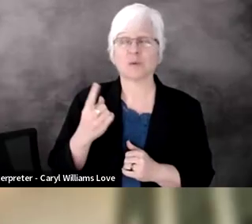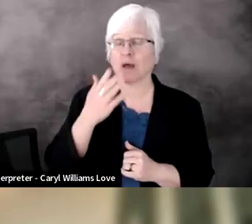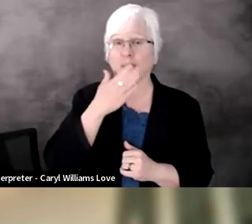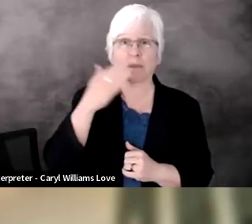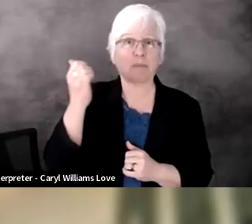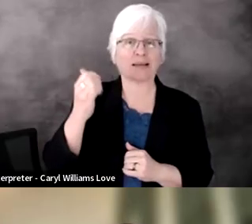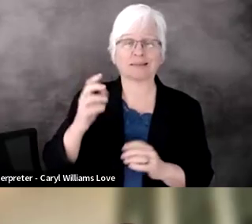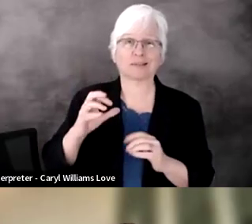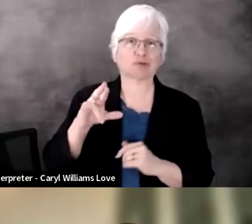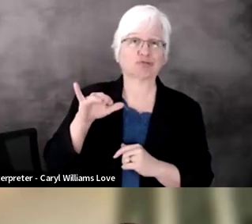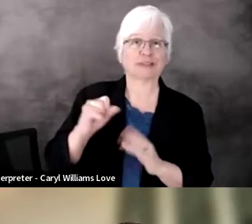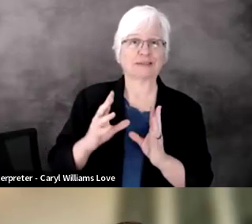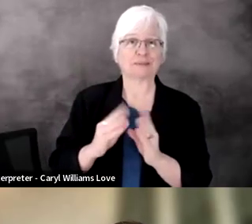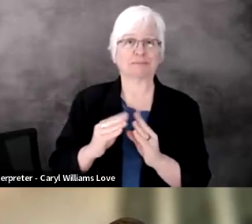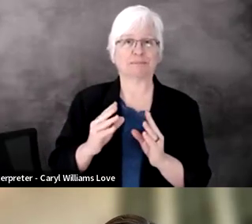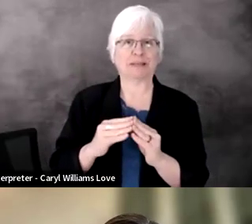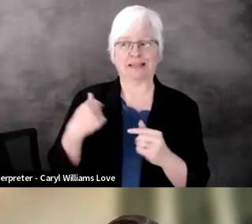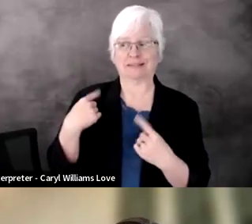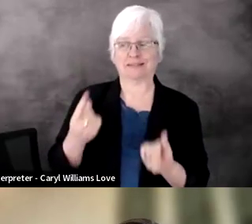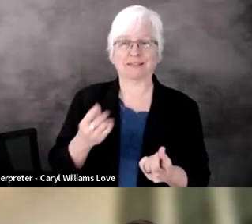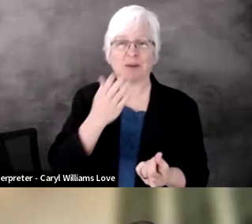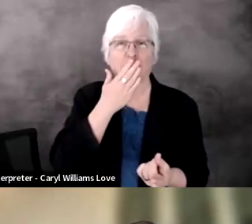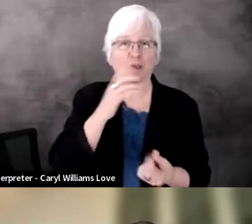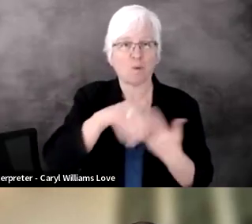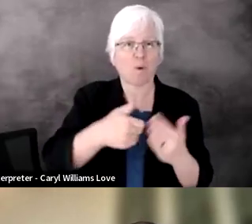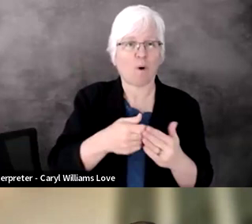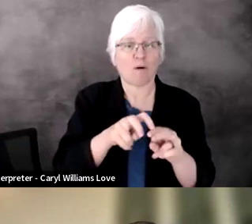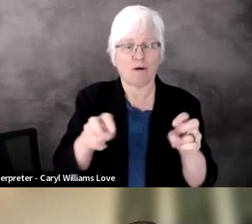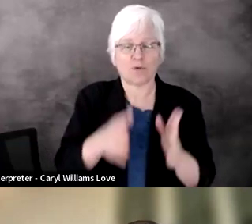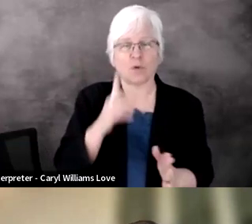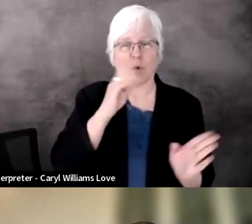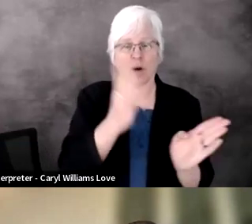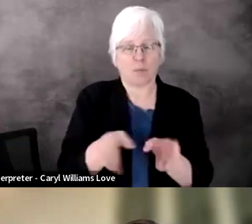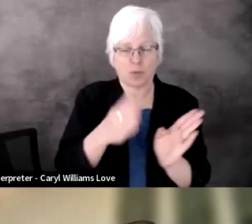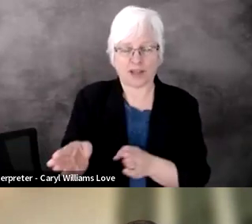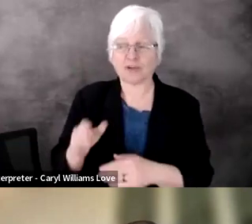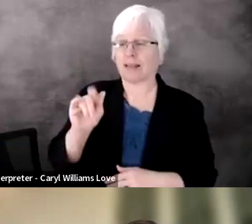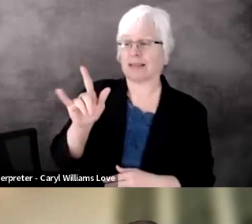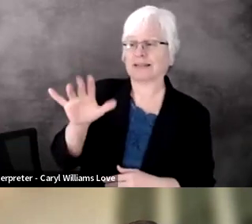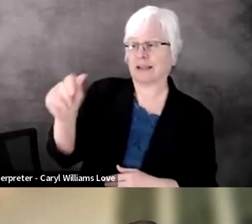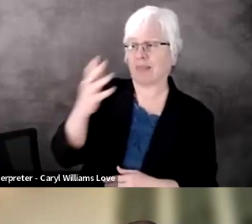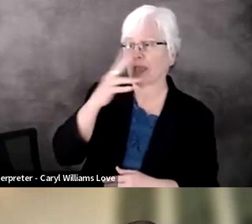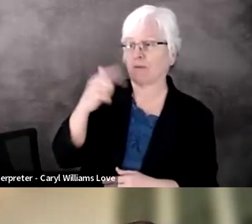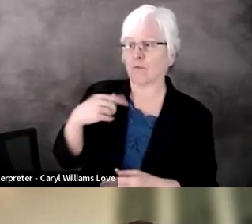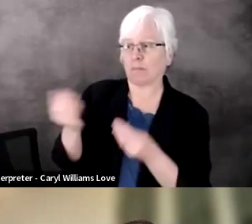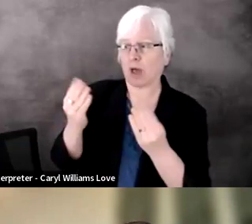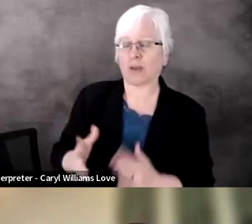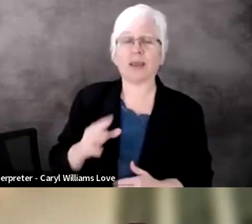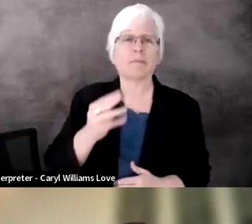So panelists, thank you so much for all of your preparation. Alicia, thank you so much for moderating that panel. Michael, thank you